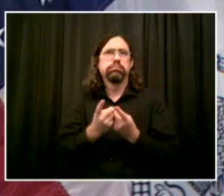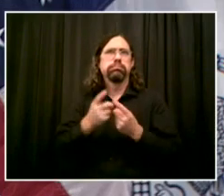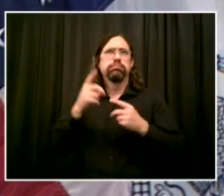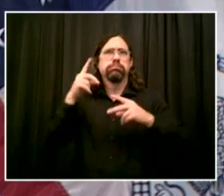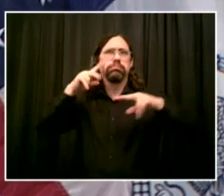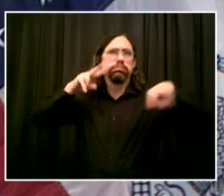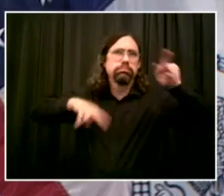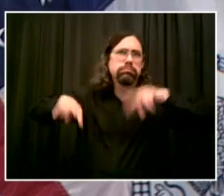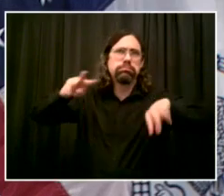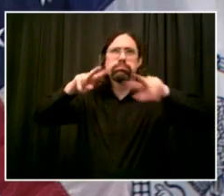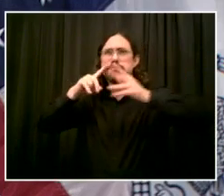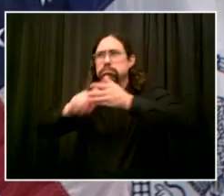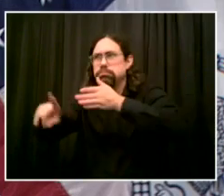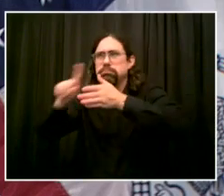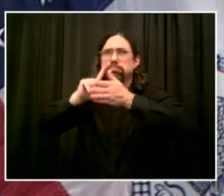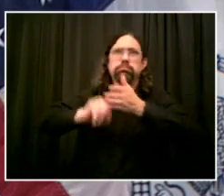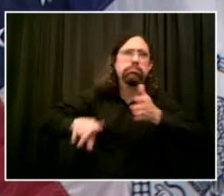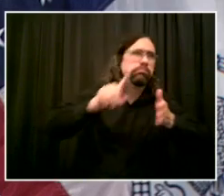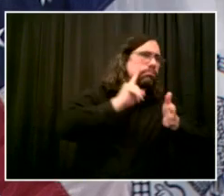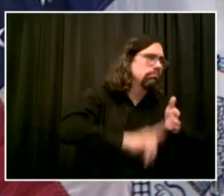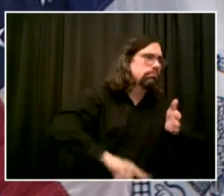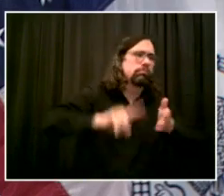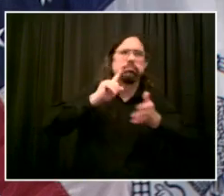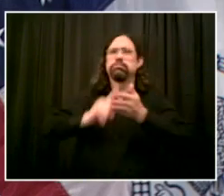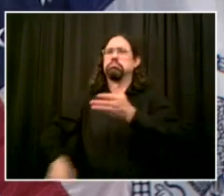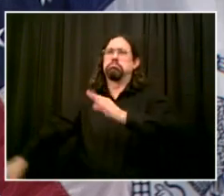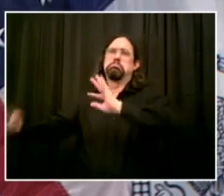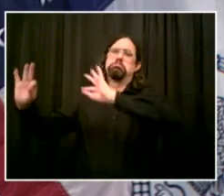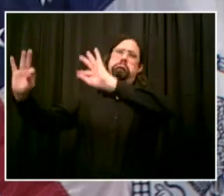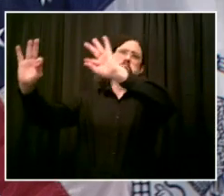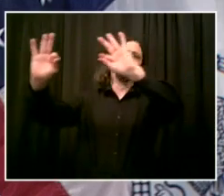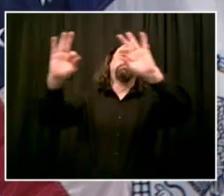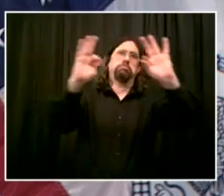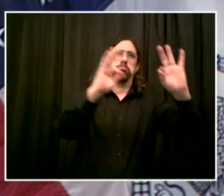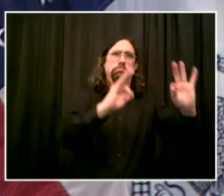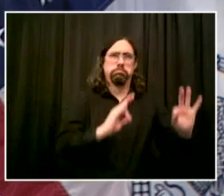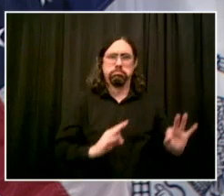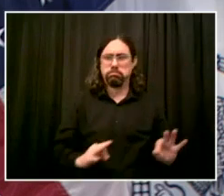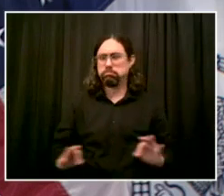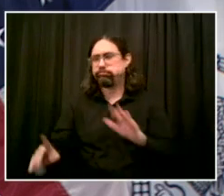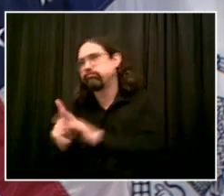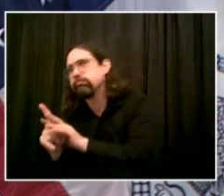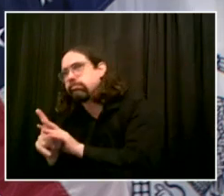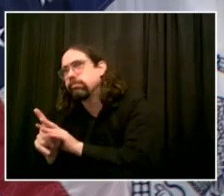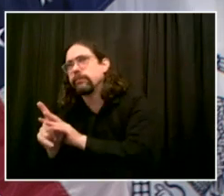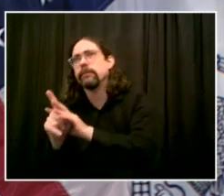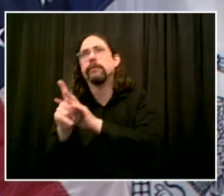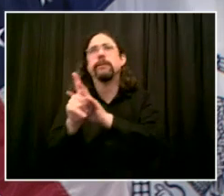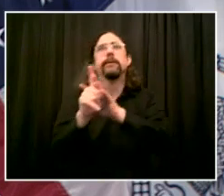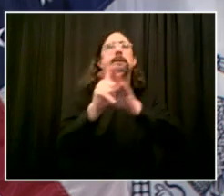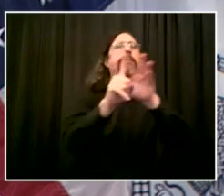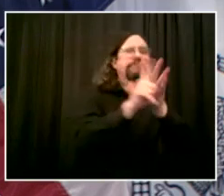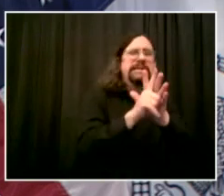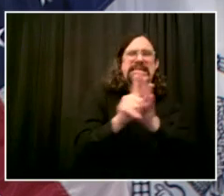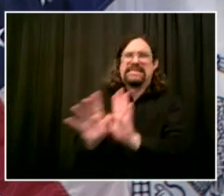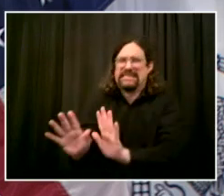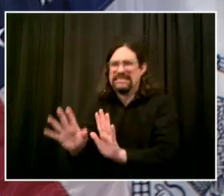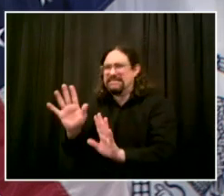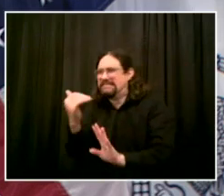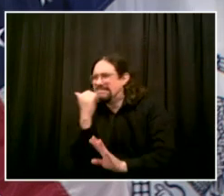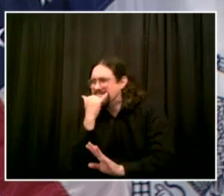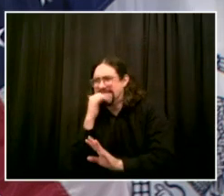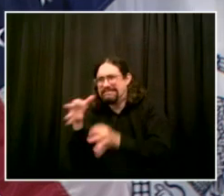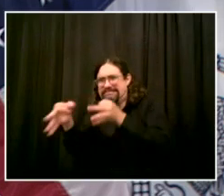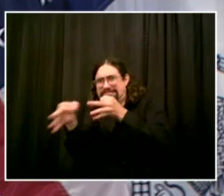tend to follow the instructions quickly, whether it's customers or the restaurant and bar owners. So we have not